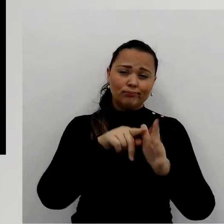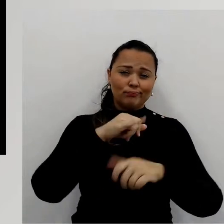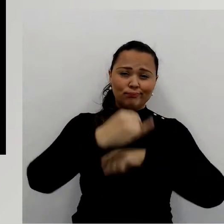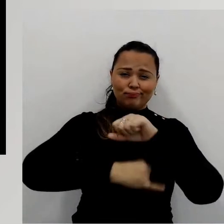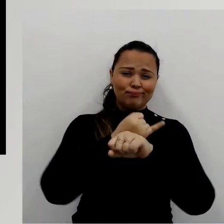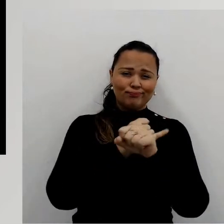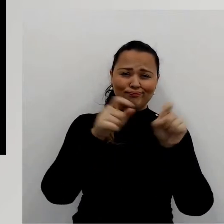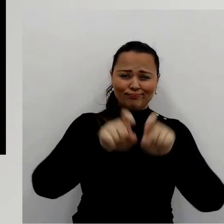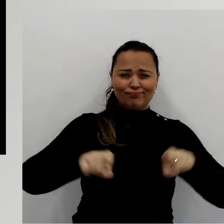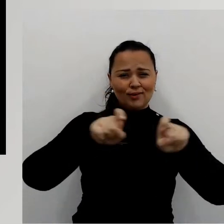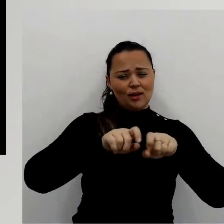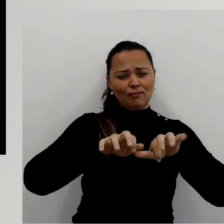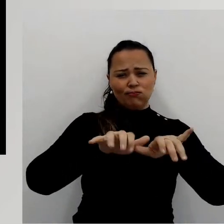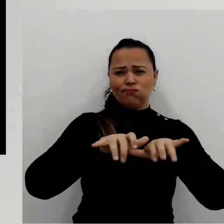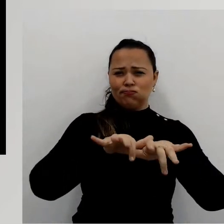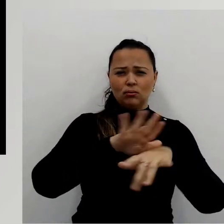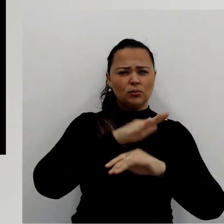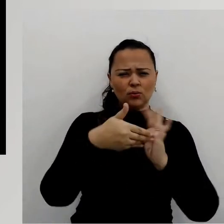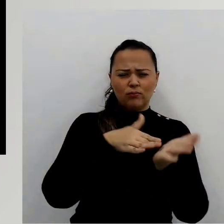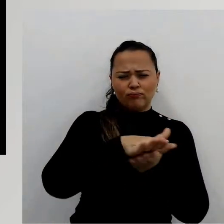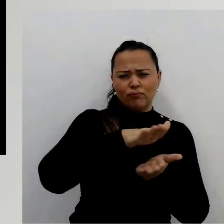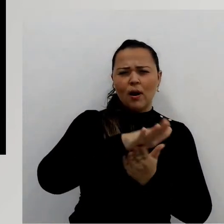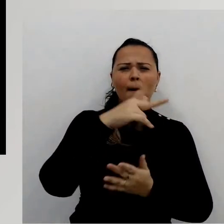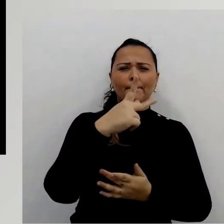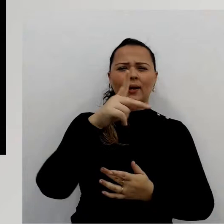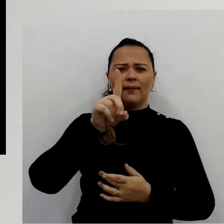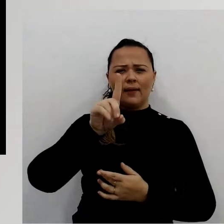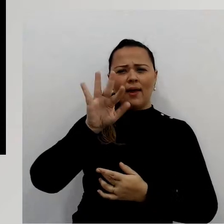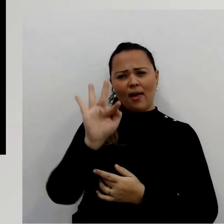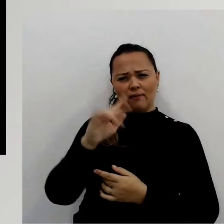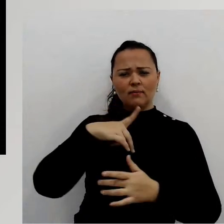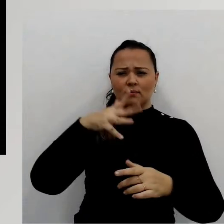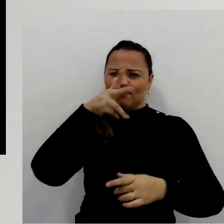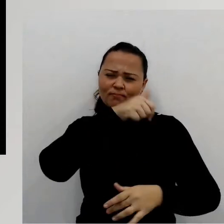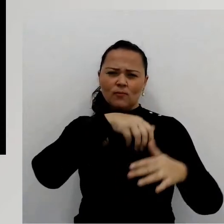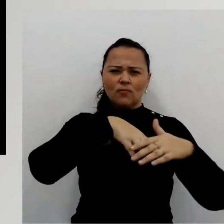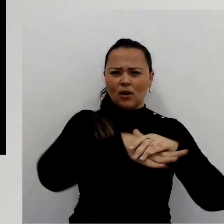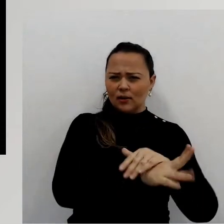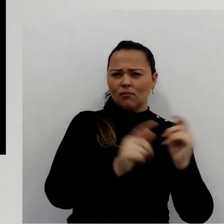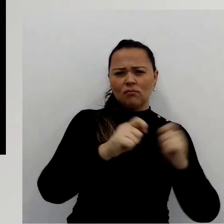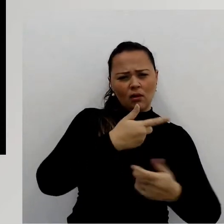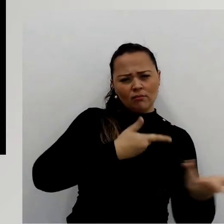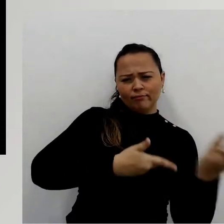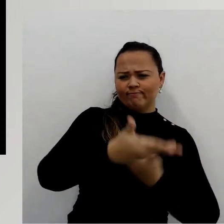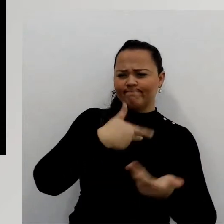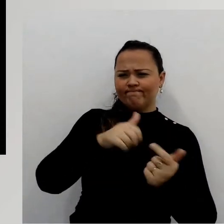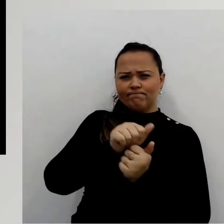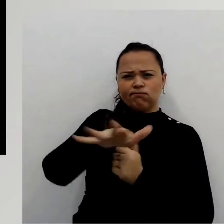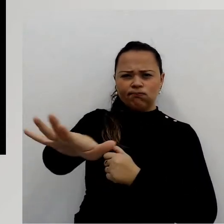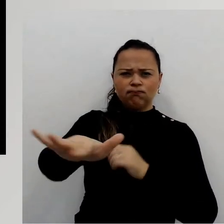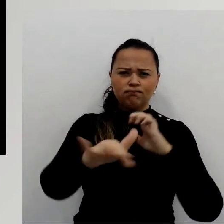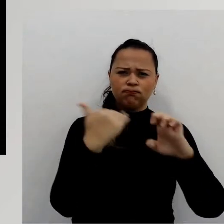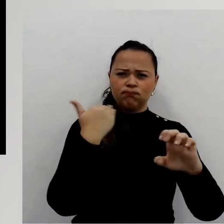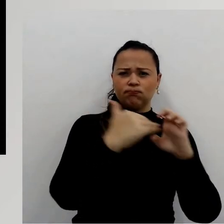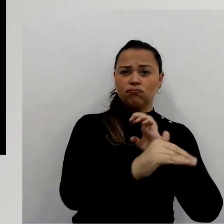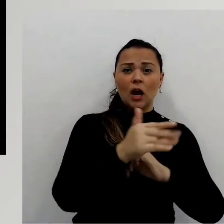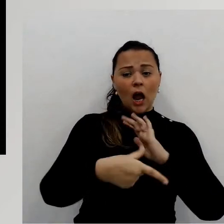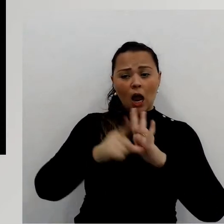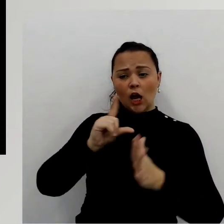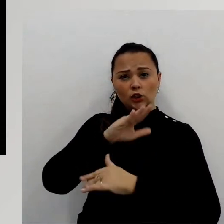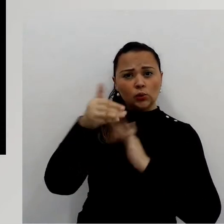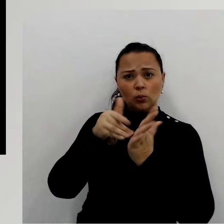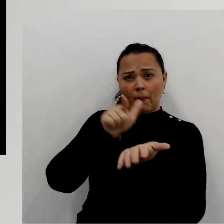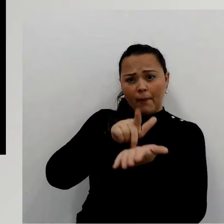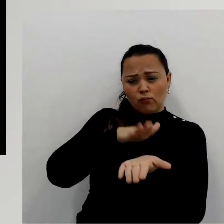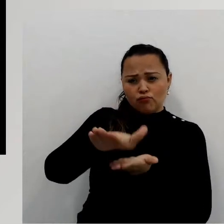transferred, printing files that are being transferred, jobs that used to be in print that are now in electronic form. They're either on websites or